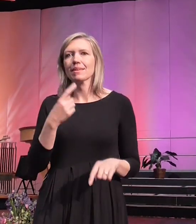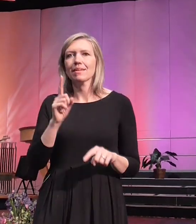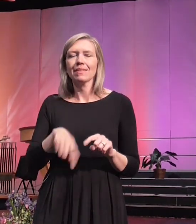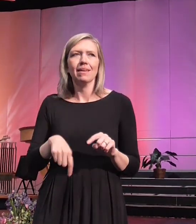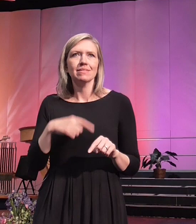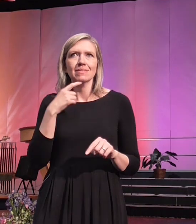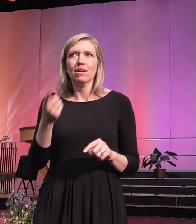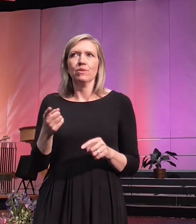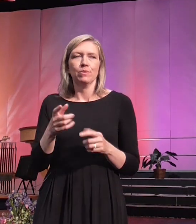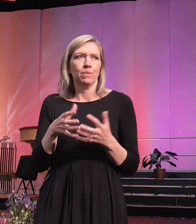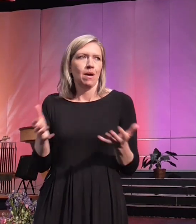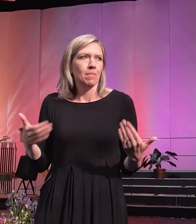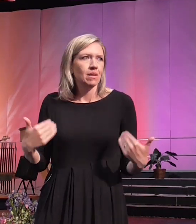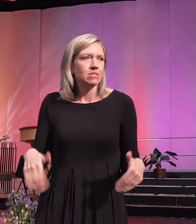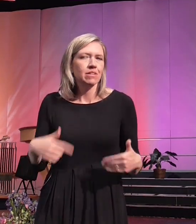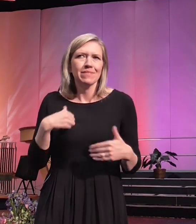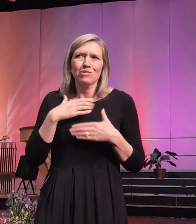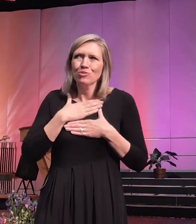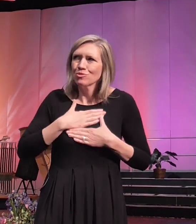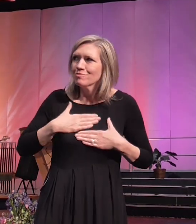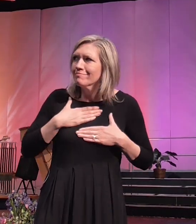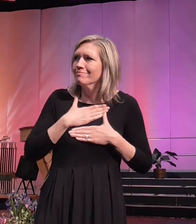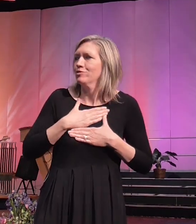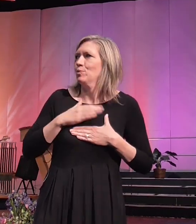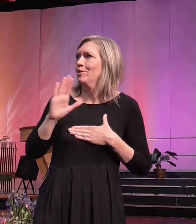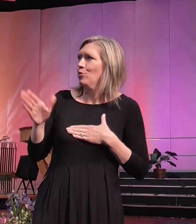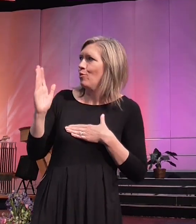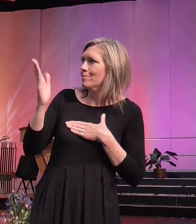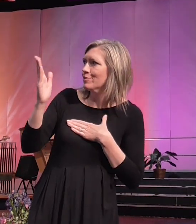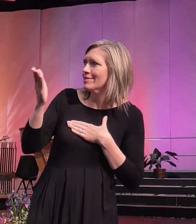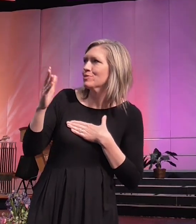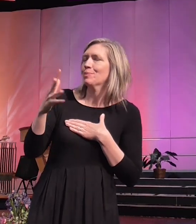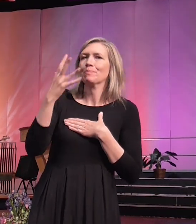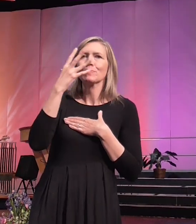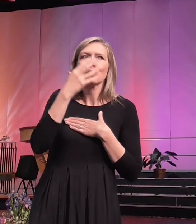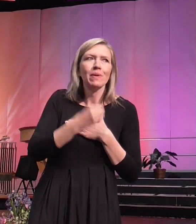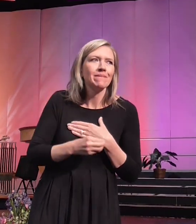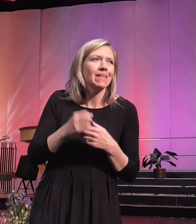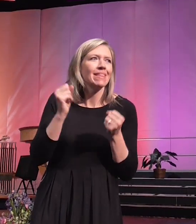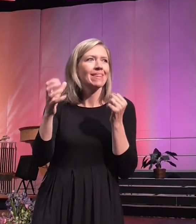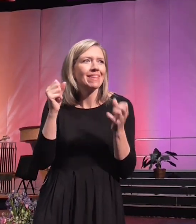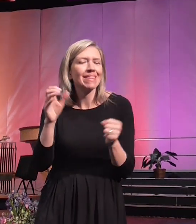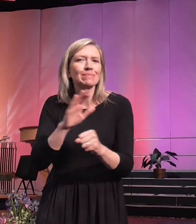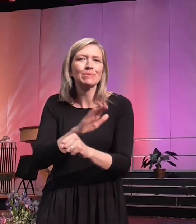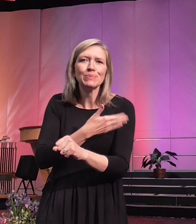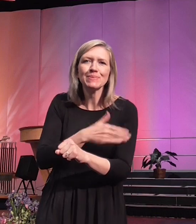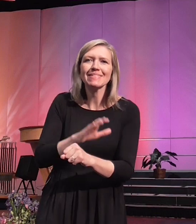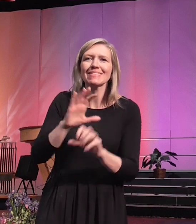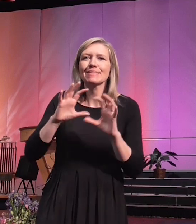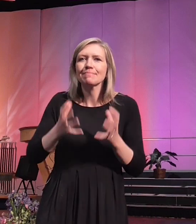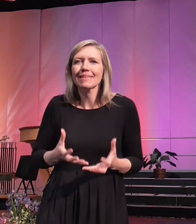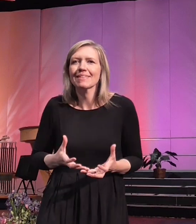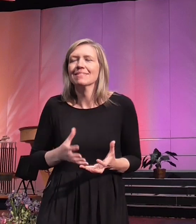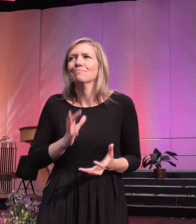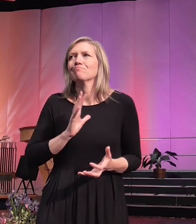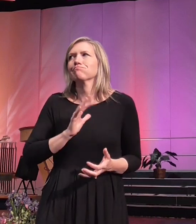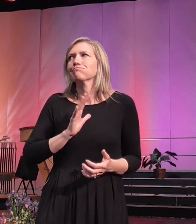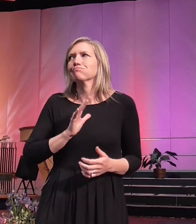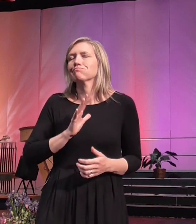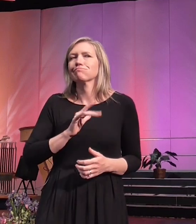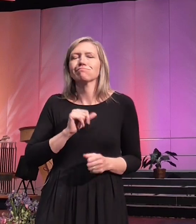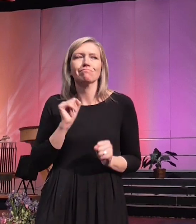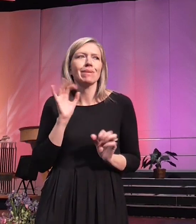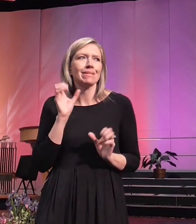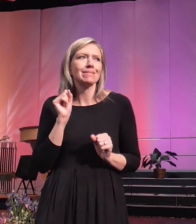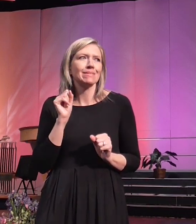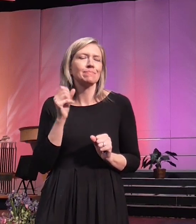can't tell you how much I've enjoyed your presentation, your beautiful singing, the band. Everything has just been an